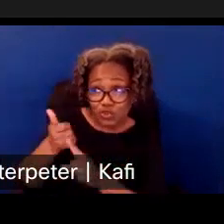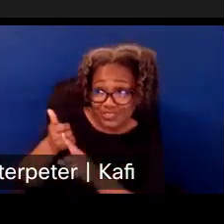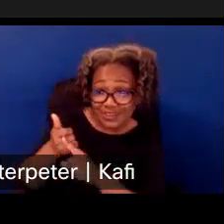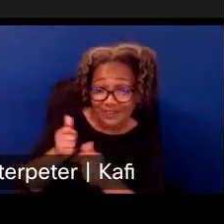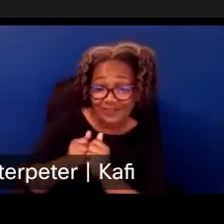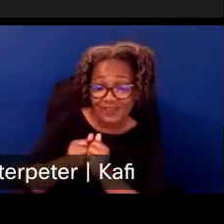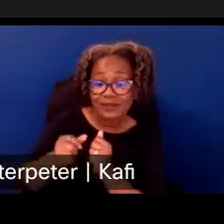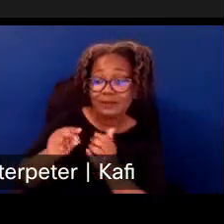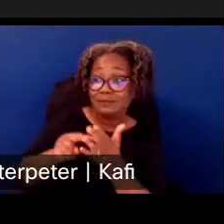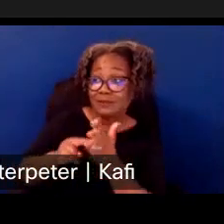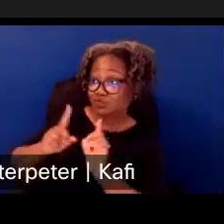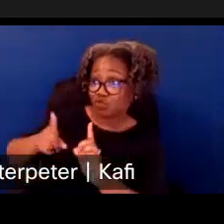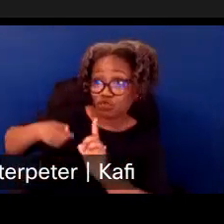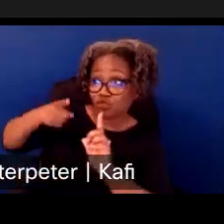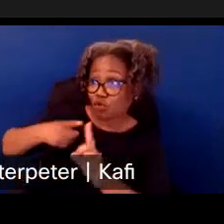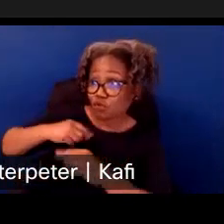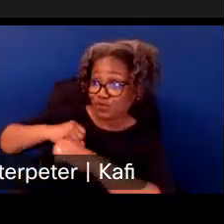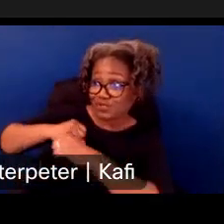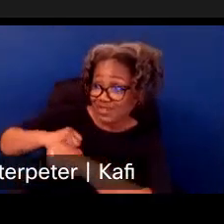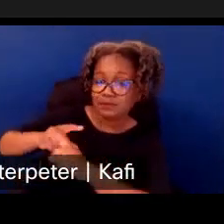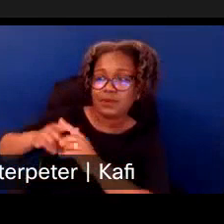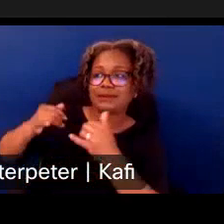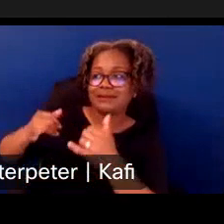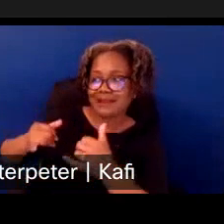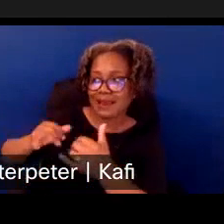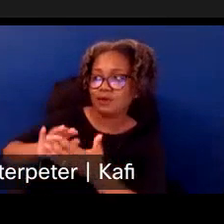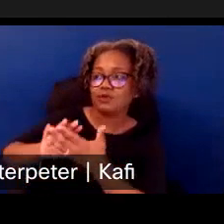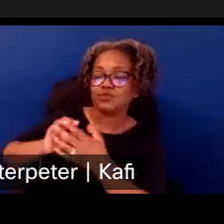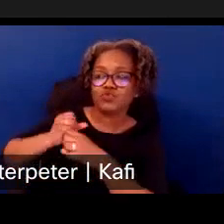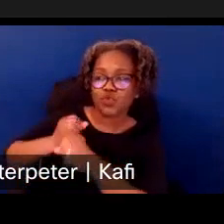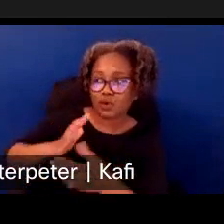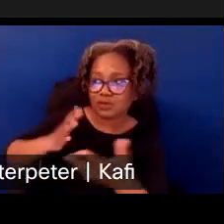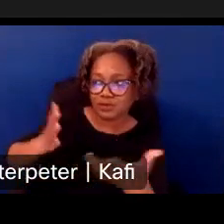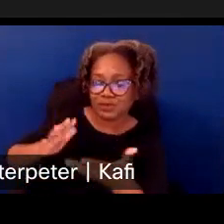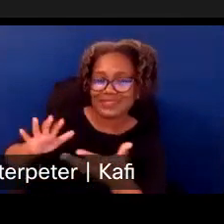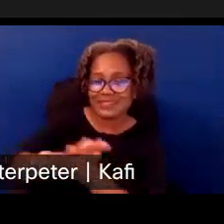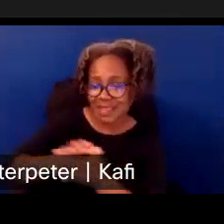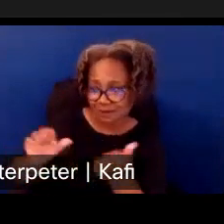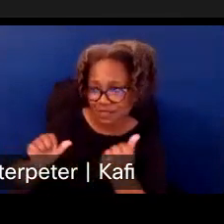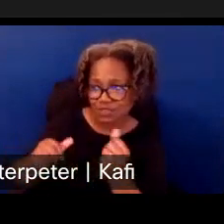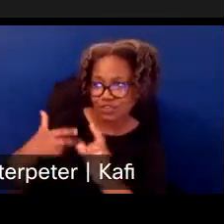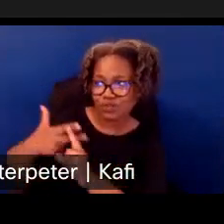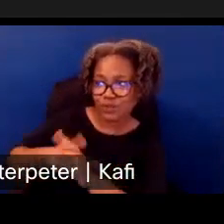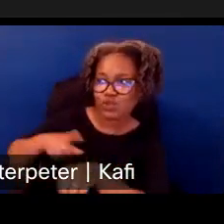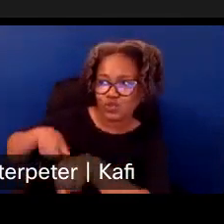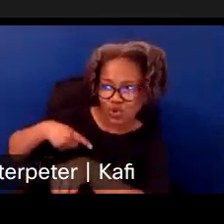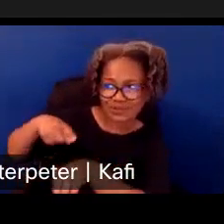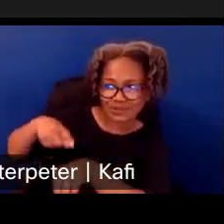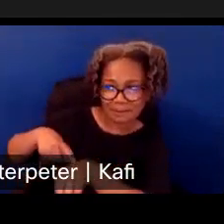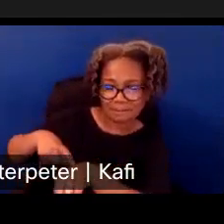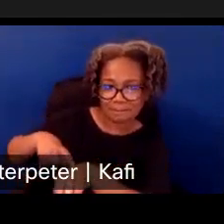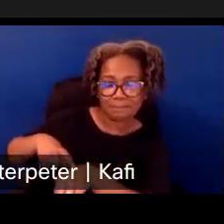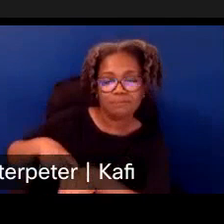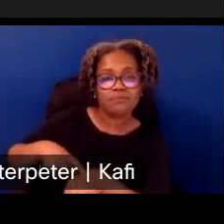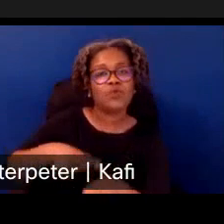is now damaging. One of the reasons the state of North Carolina and our